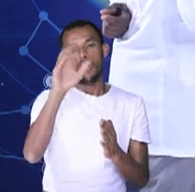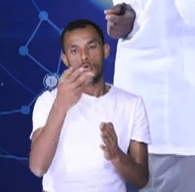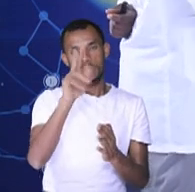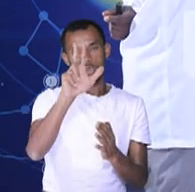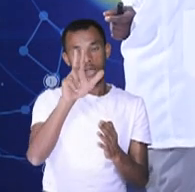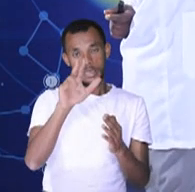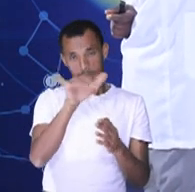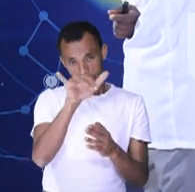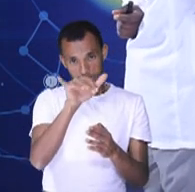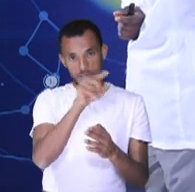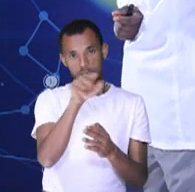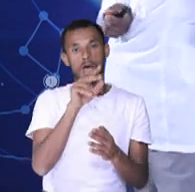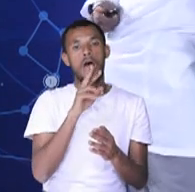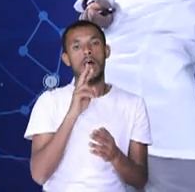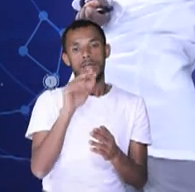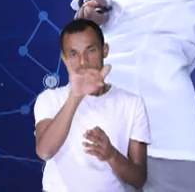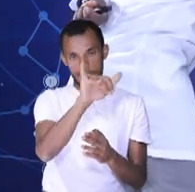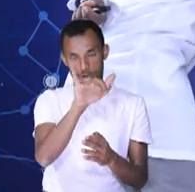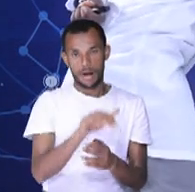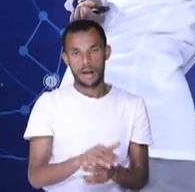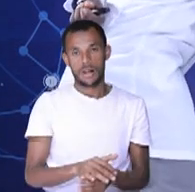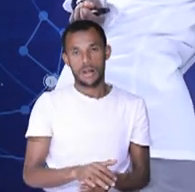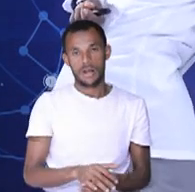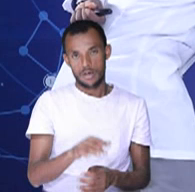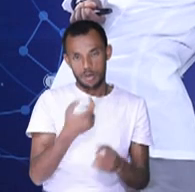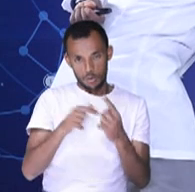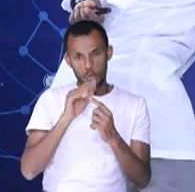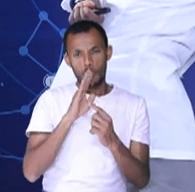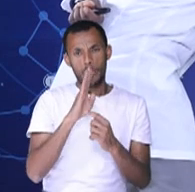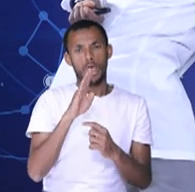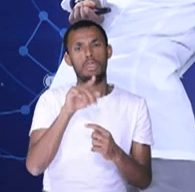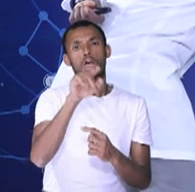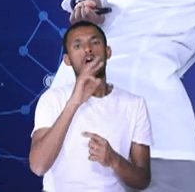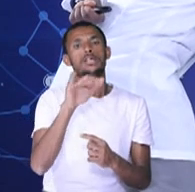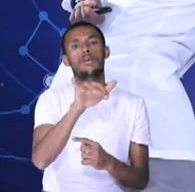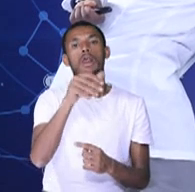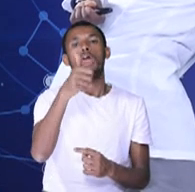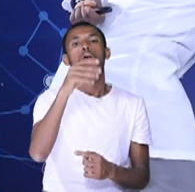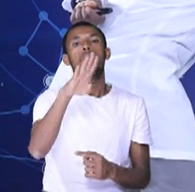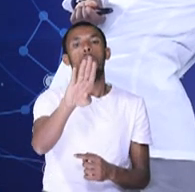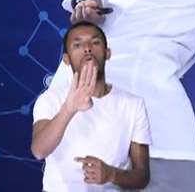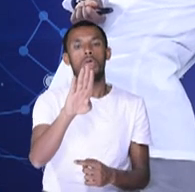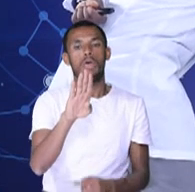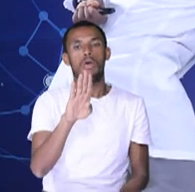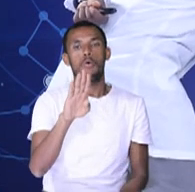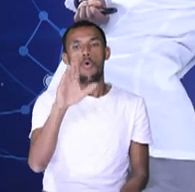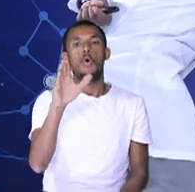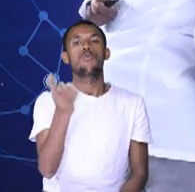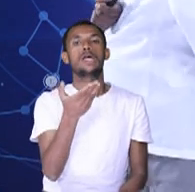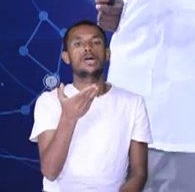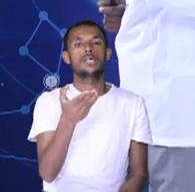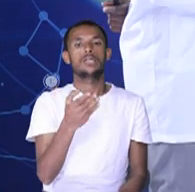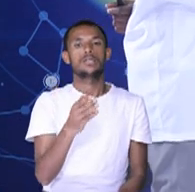And similarly, to be they are similar, AB